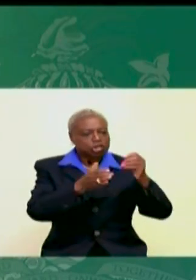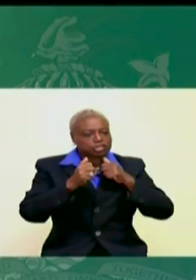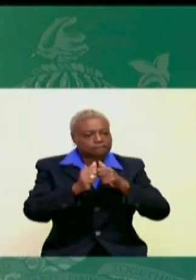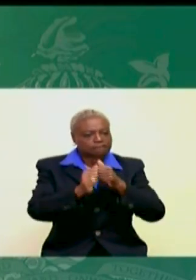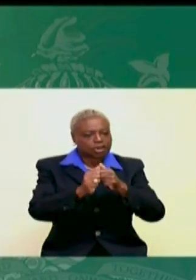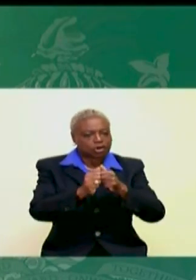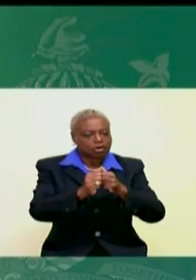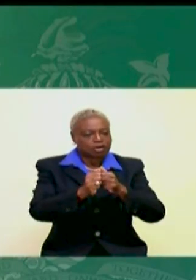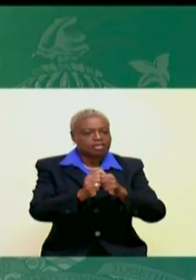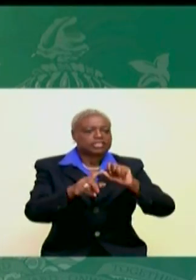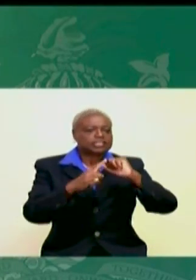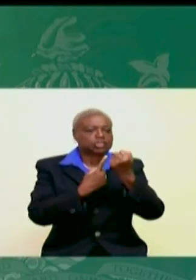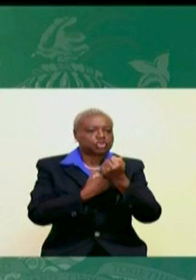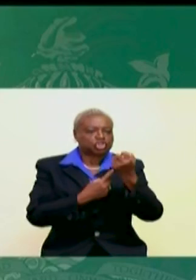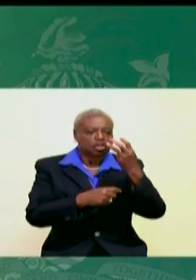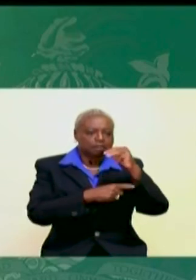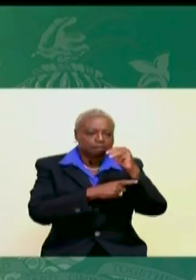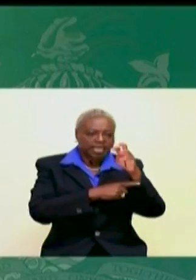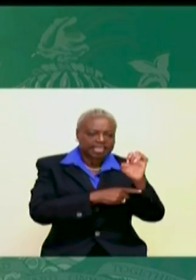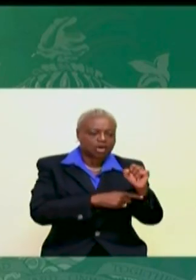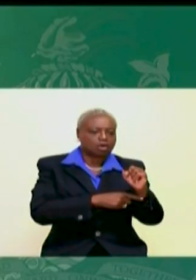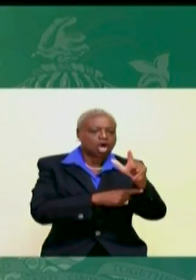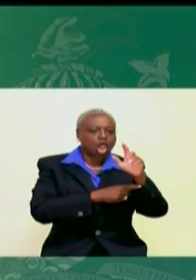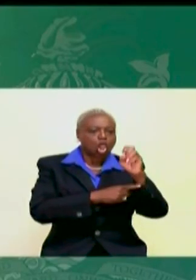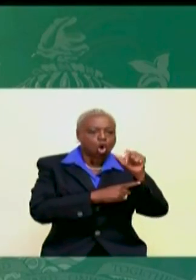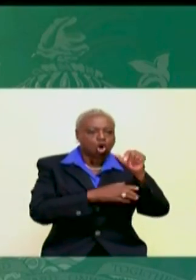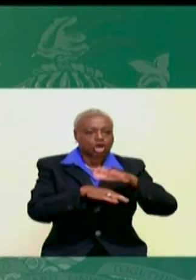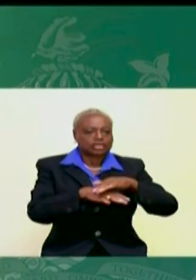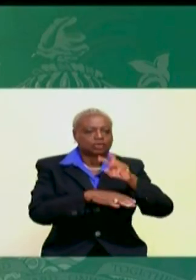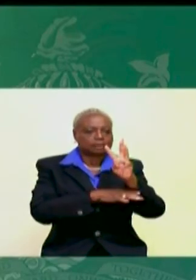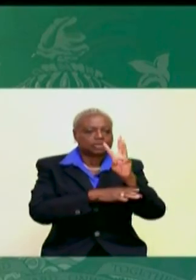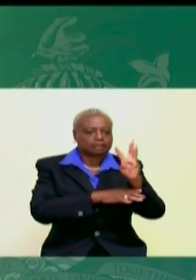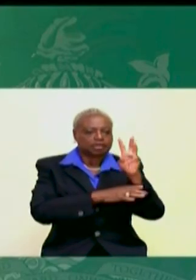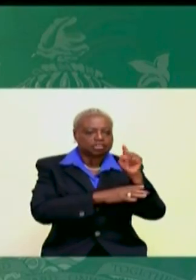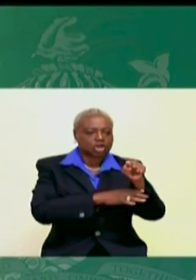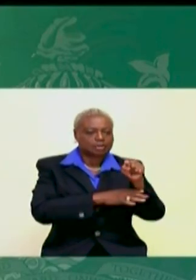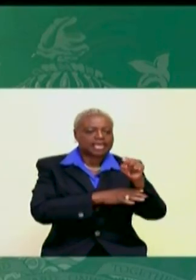Celebrate Bahamas or log on to our website,